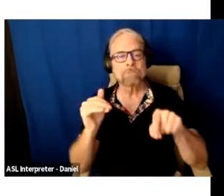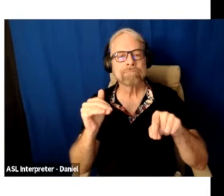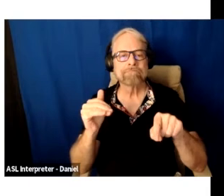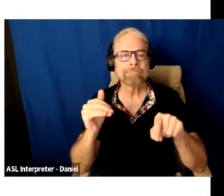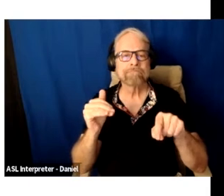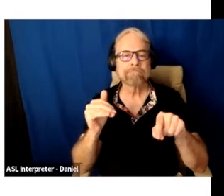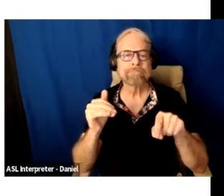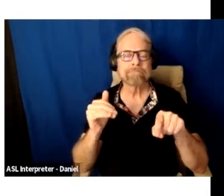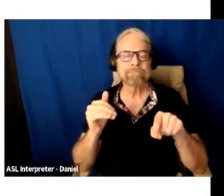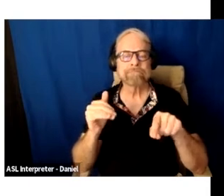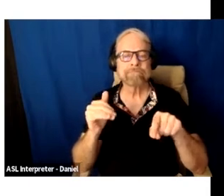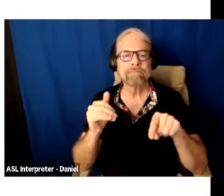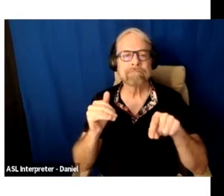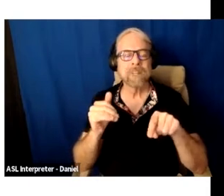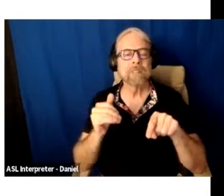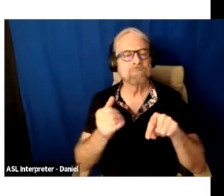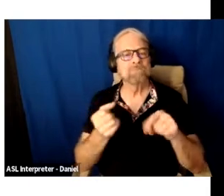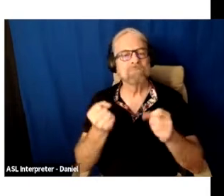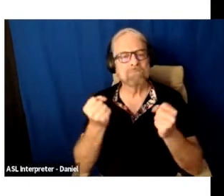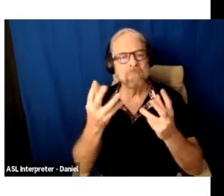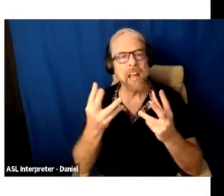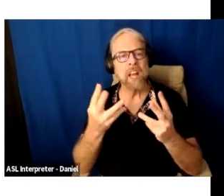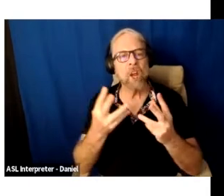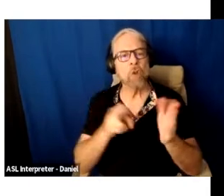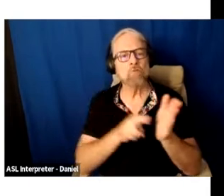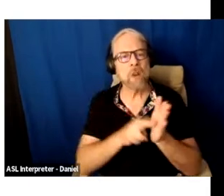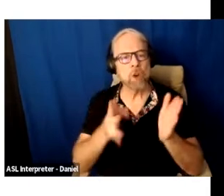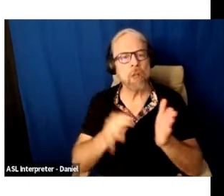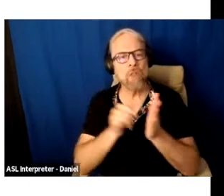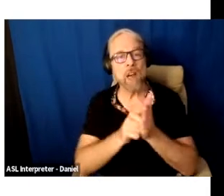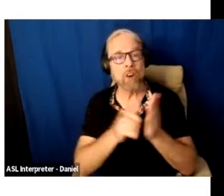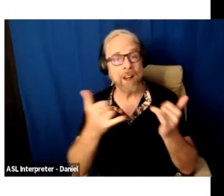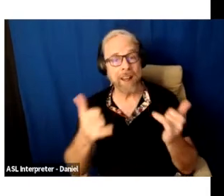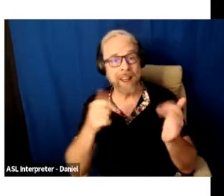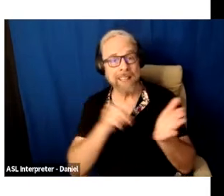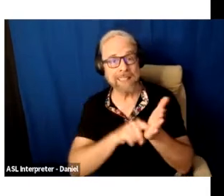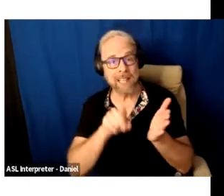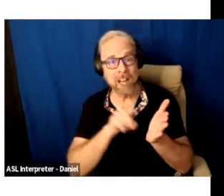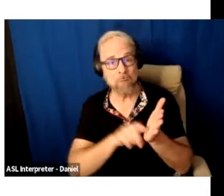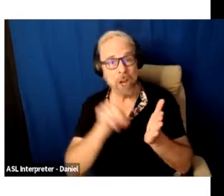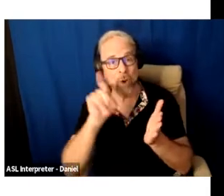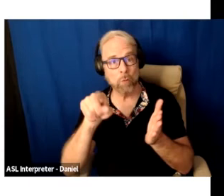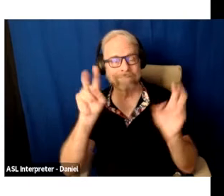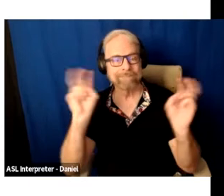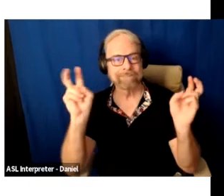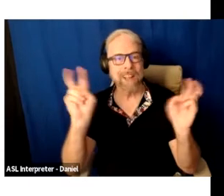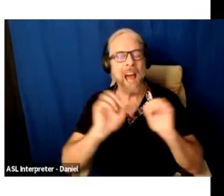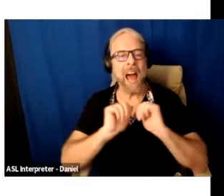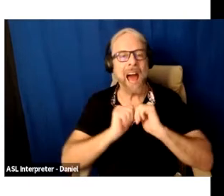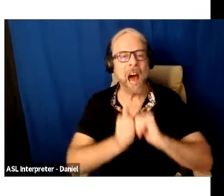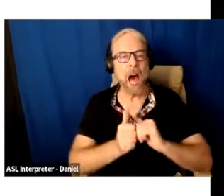of researchers who are really examining the question of how does